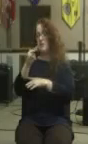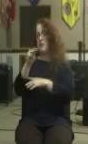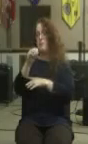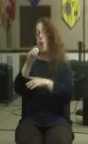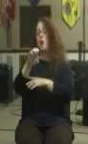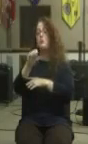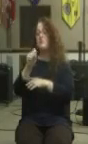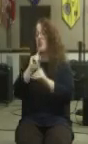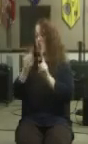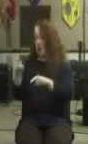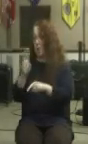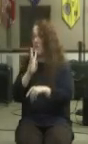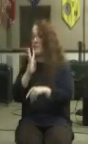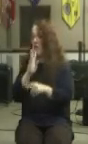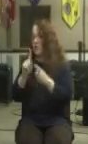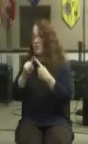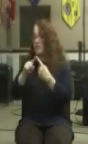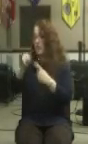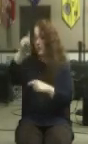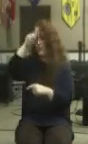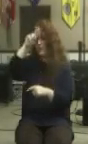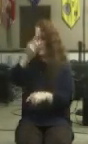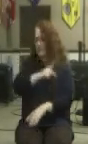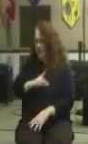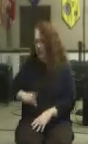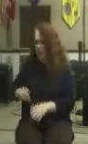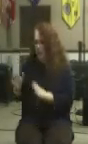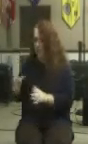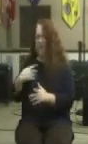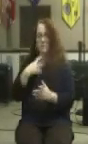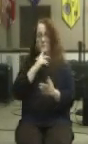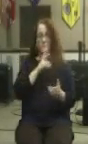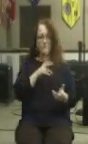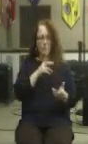Come on, here comes Moses. Go and talk to Pharaoh.